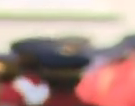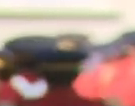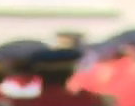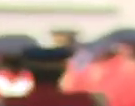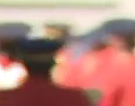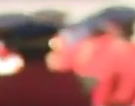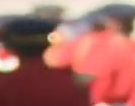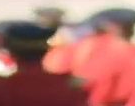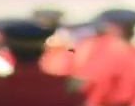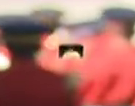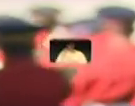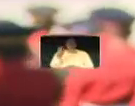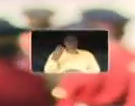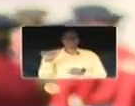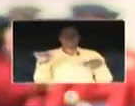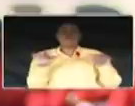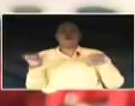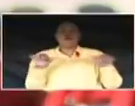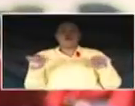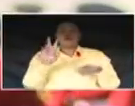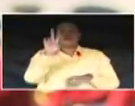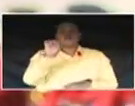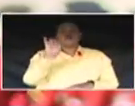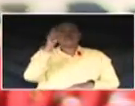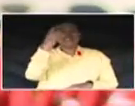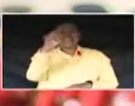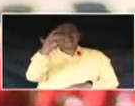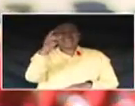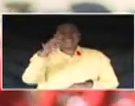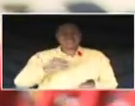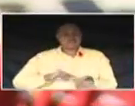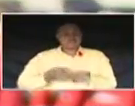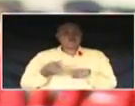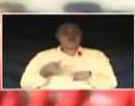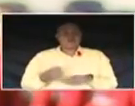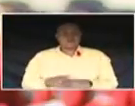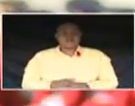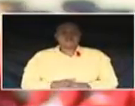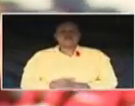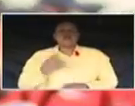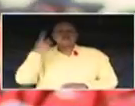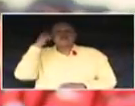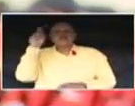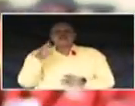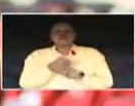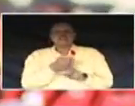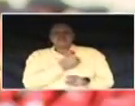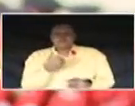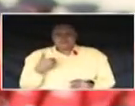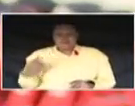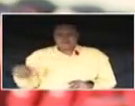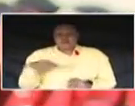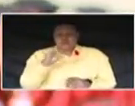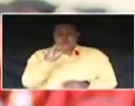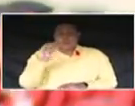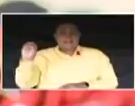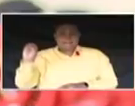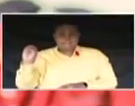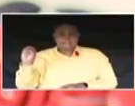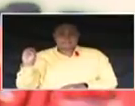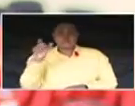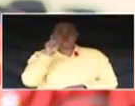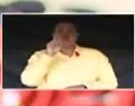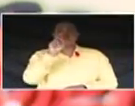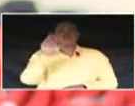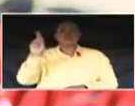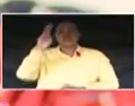effect from the 6th of August 2018. For appointment as members of the Order of Merit,